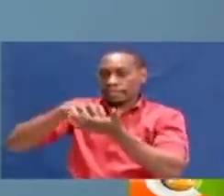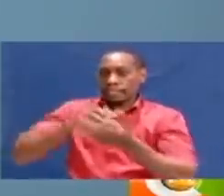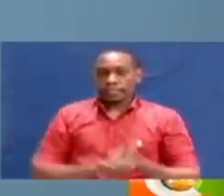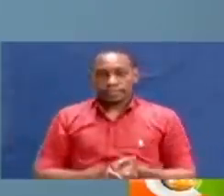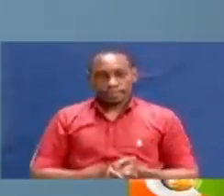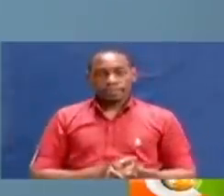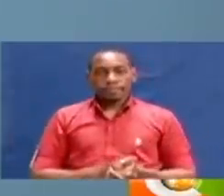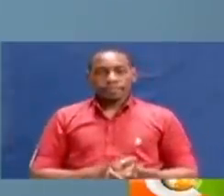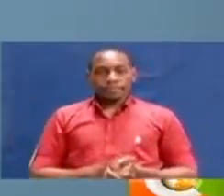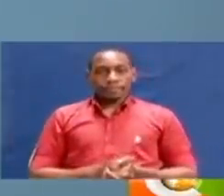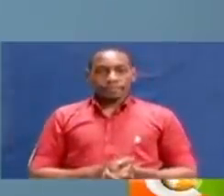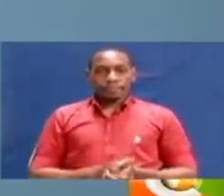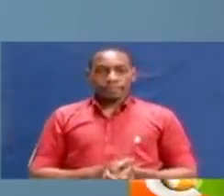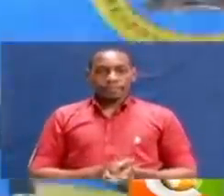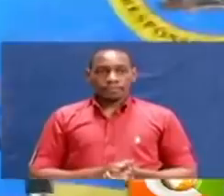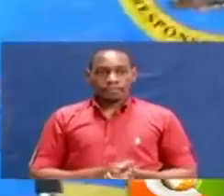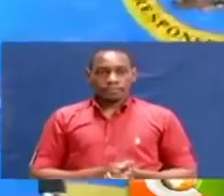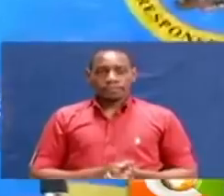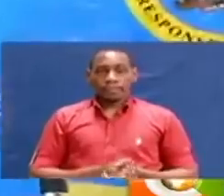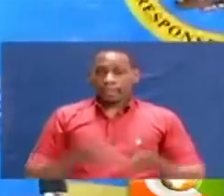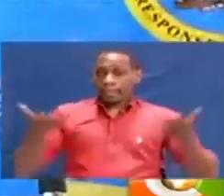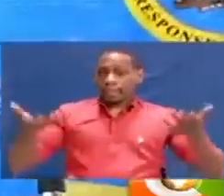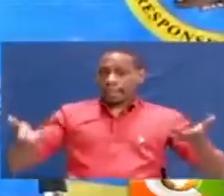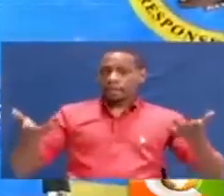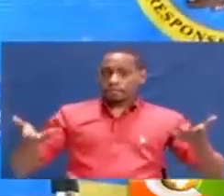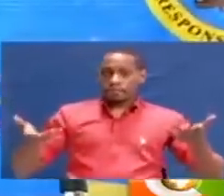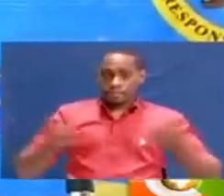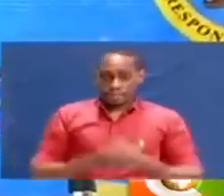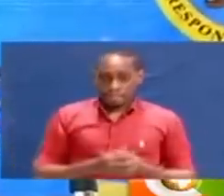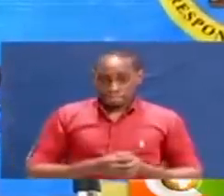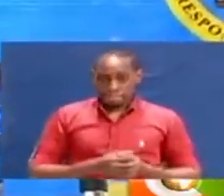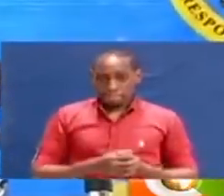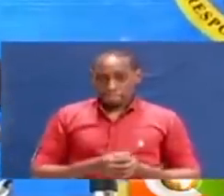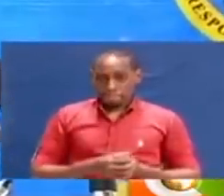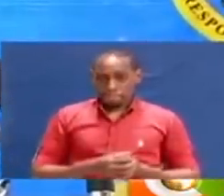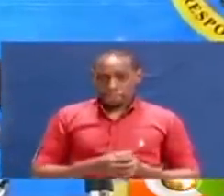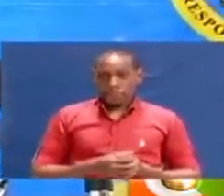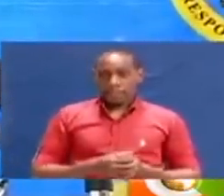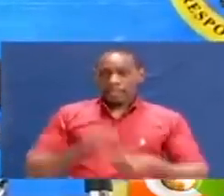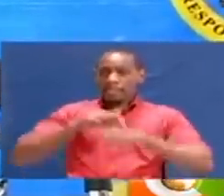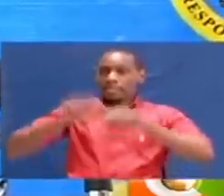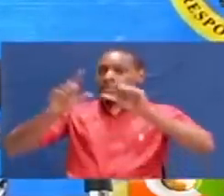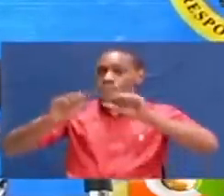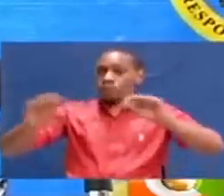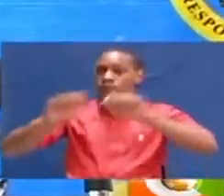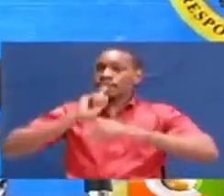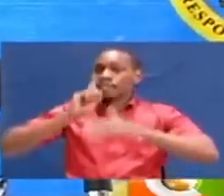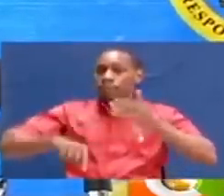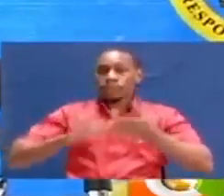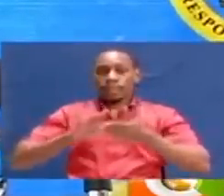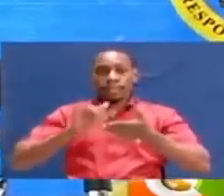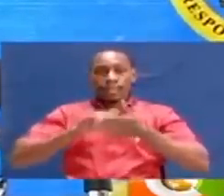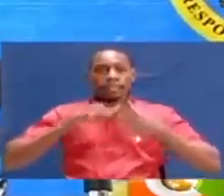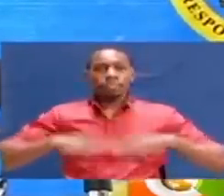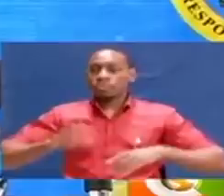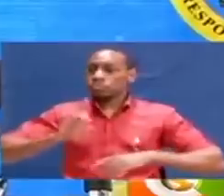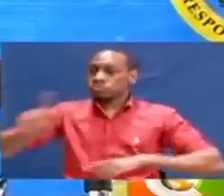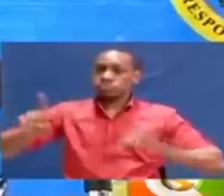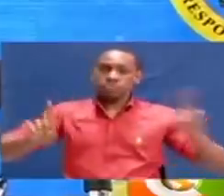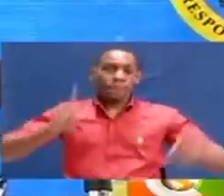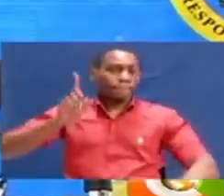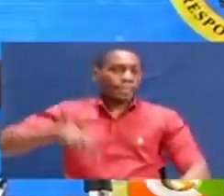cases. Now, when we say that people should keep social